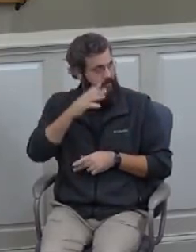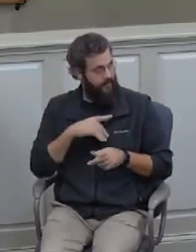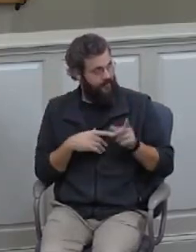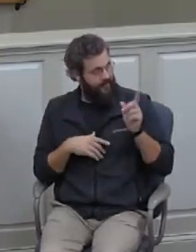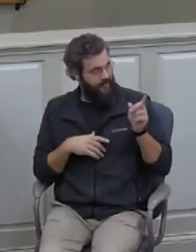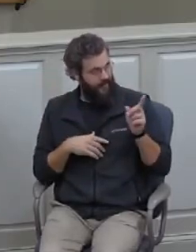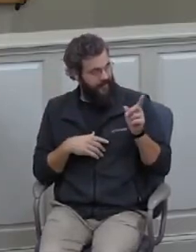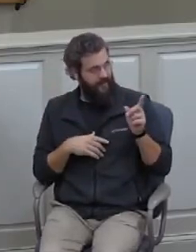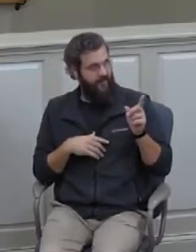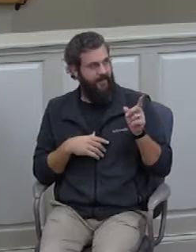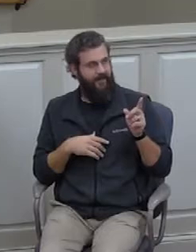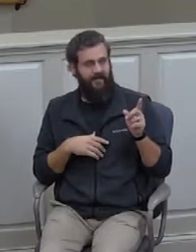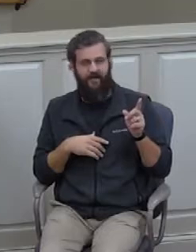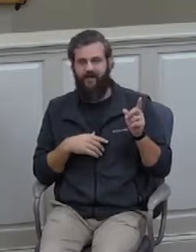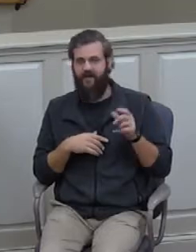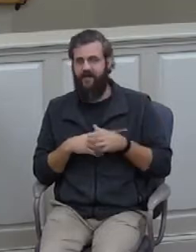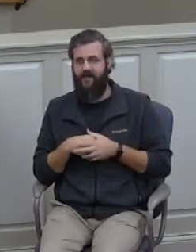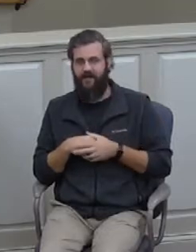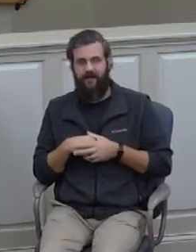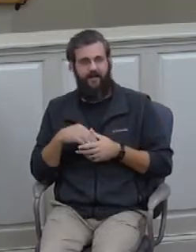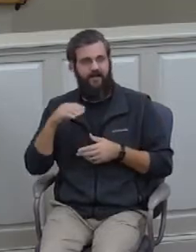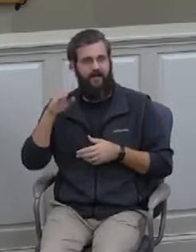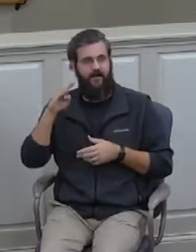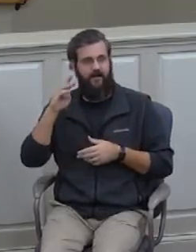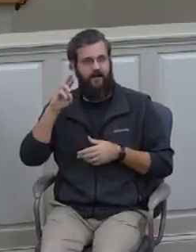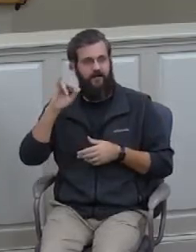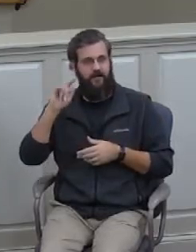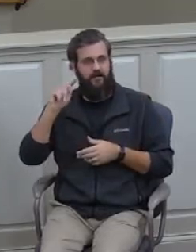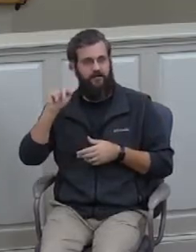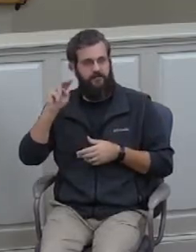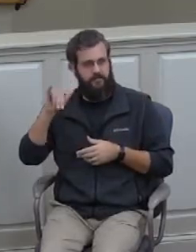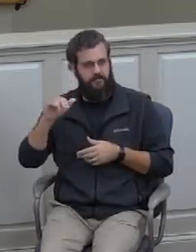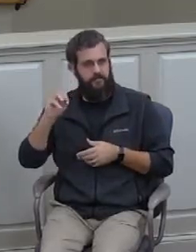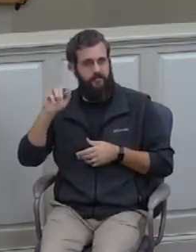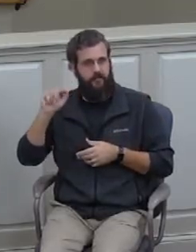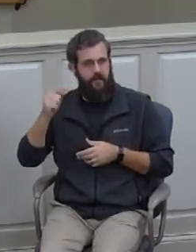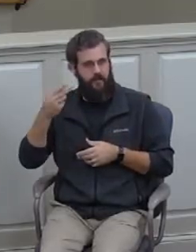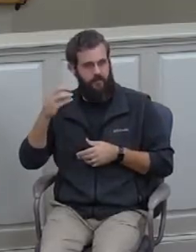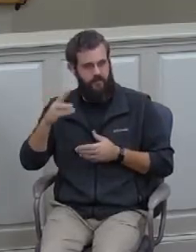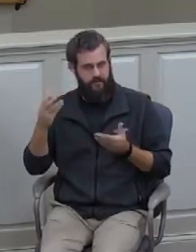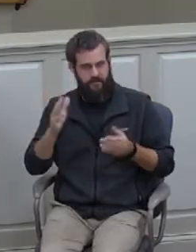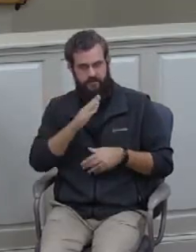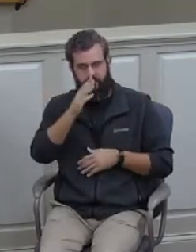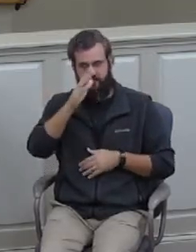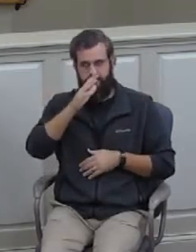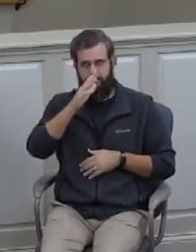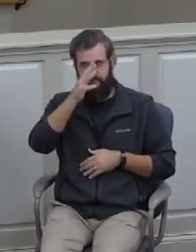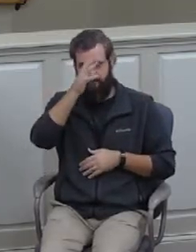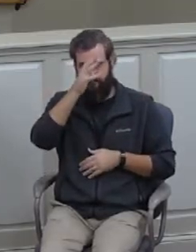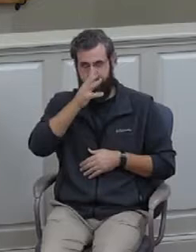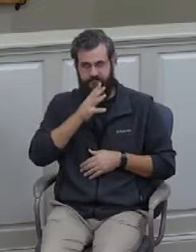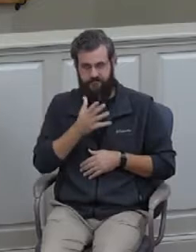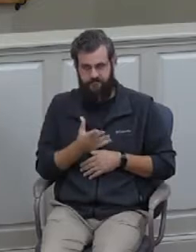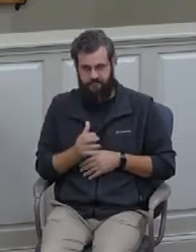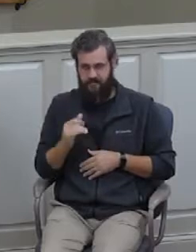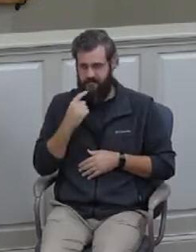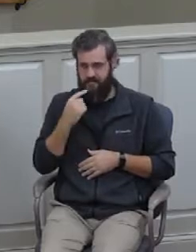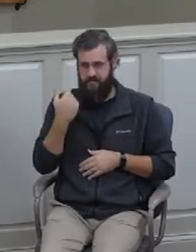to walk her. Brittany and Matthew are here. That's his parents. And, like I said